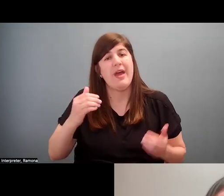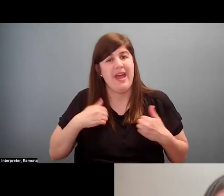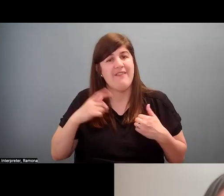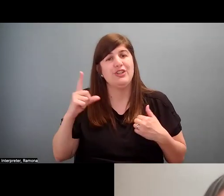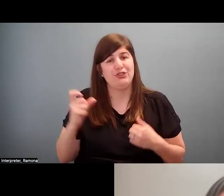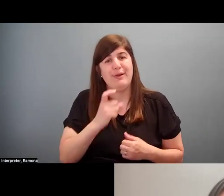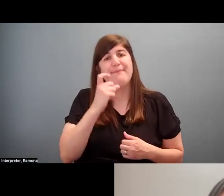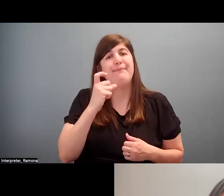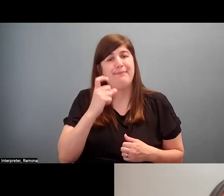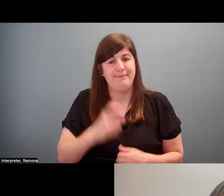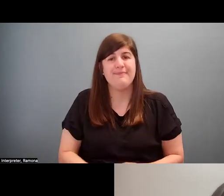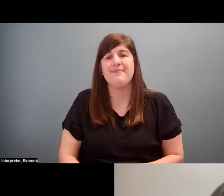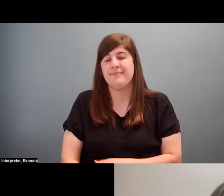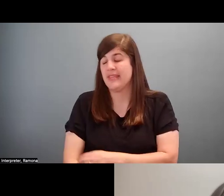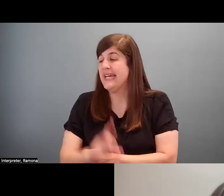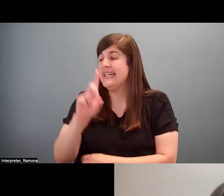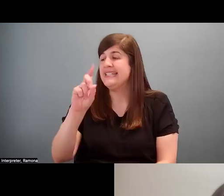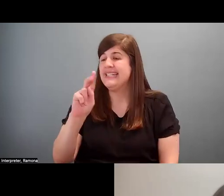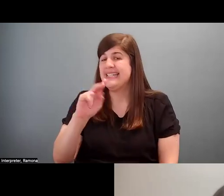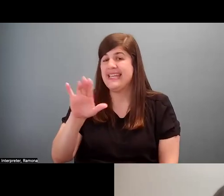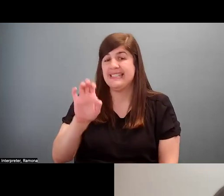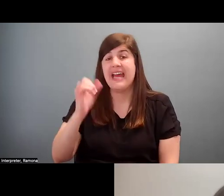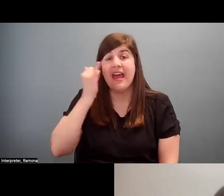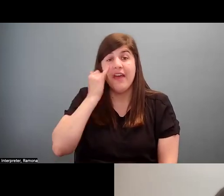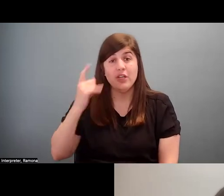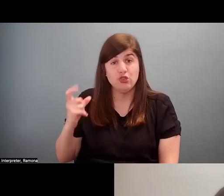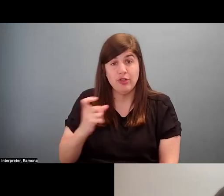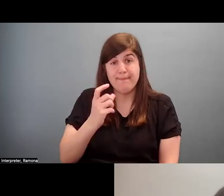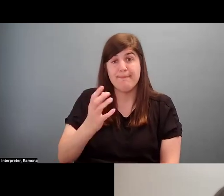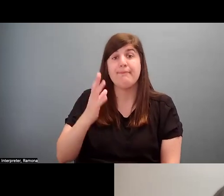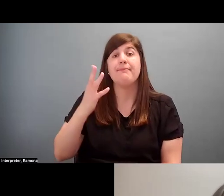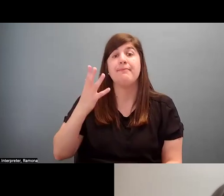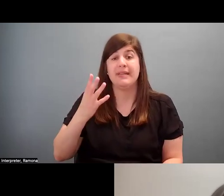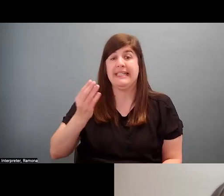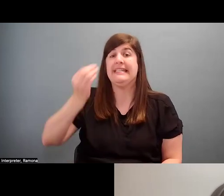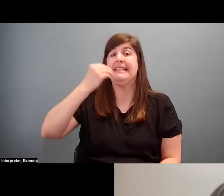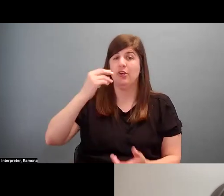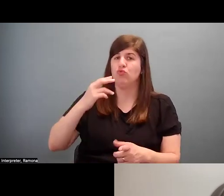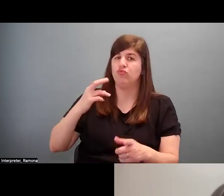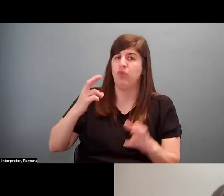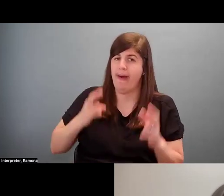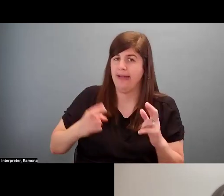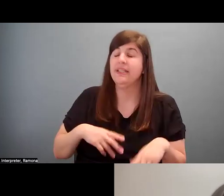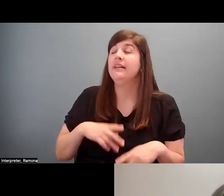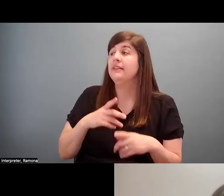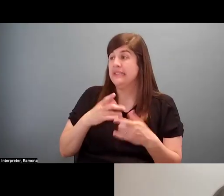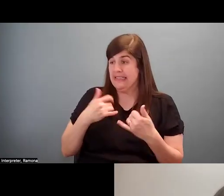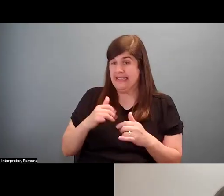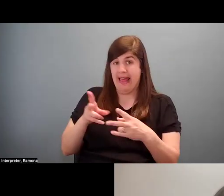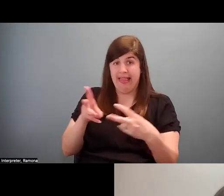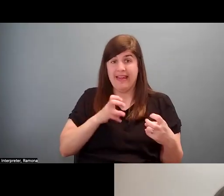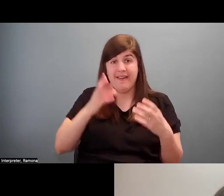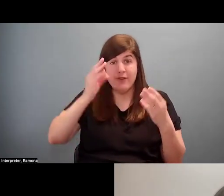Yes. We got a question from Denise. If the shrimp gets eaten, if your shrimp robot gets eaten, can you Yes. still get information from it? How are you